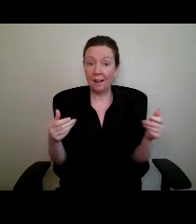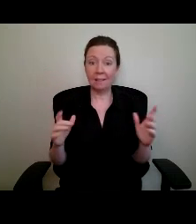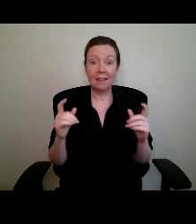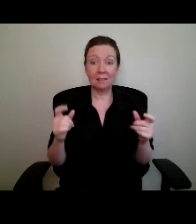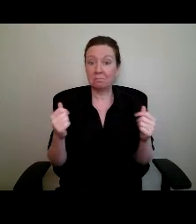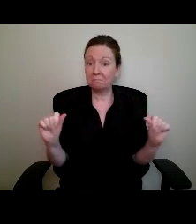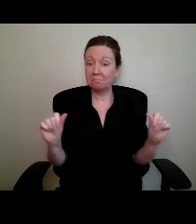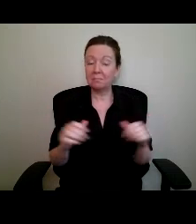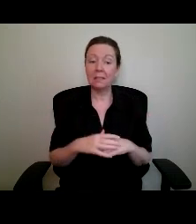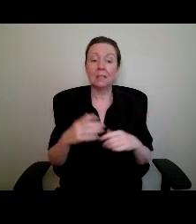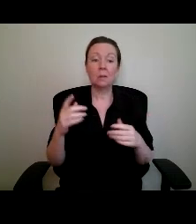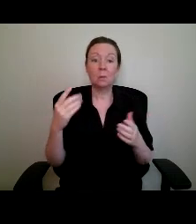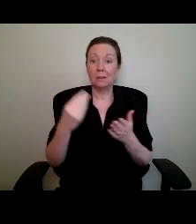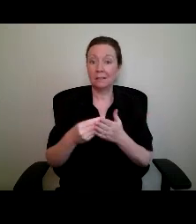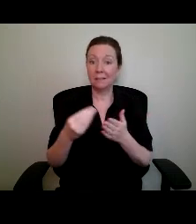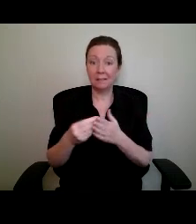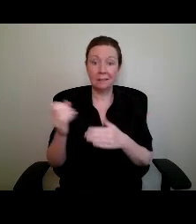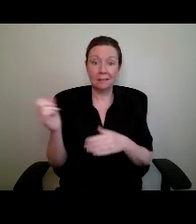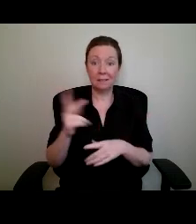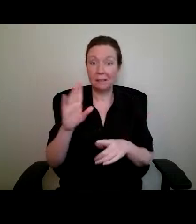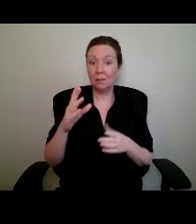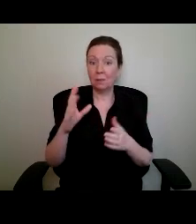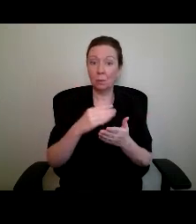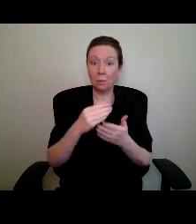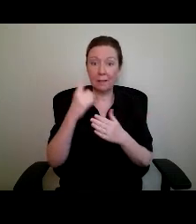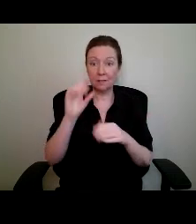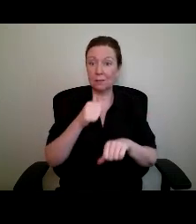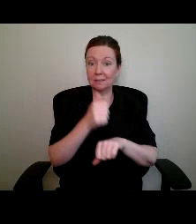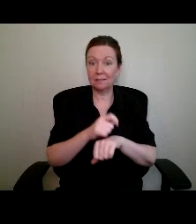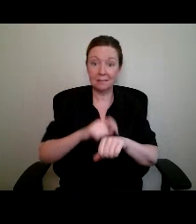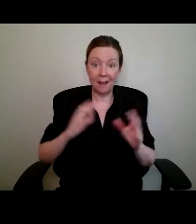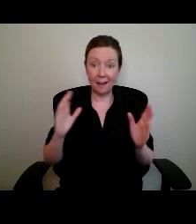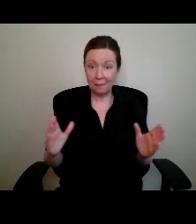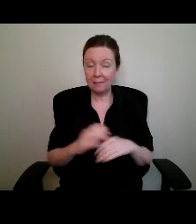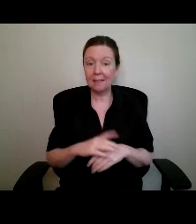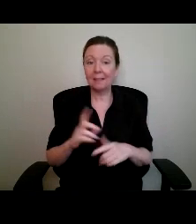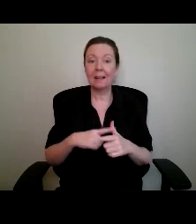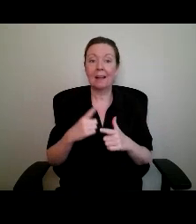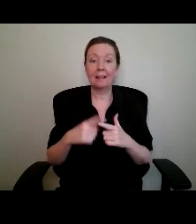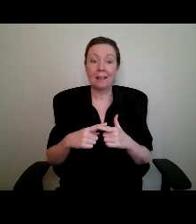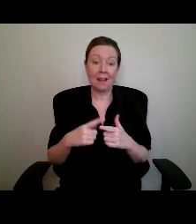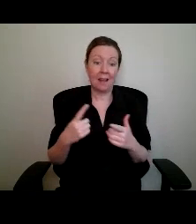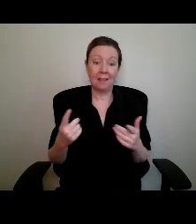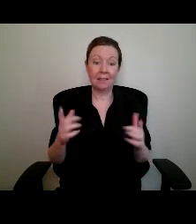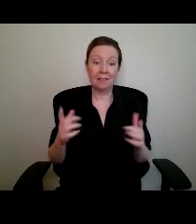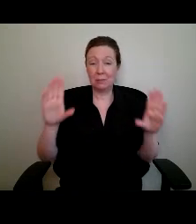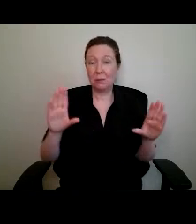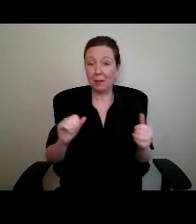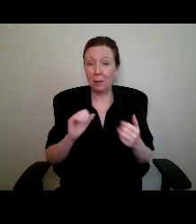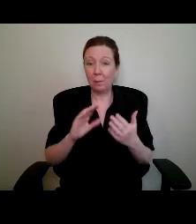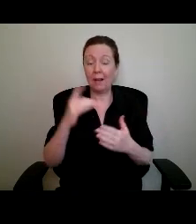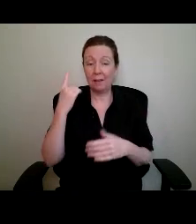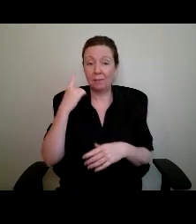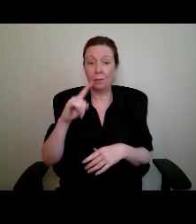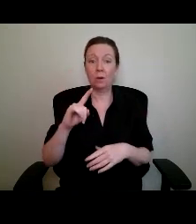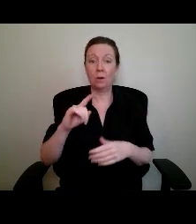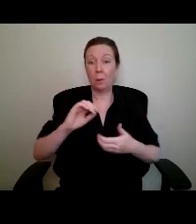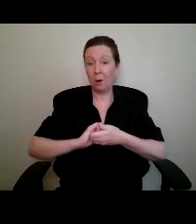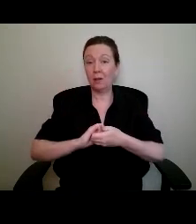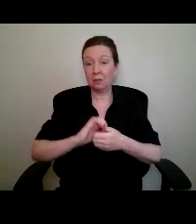shot. We'll reimburse your wages for the set amount of time. And it's just a great way for a partnership